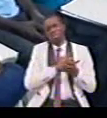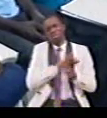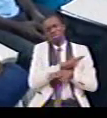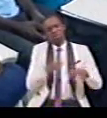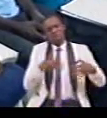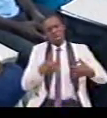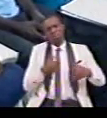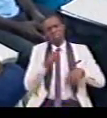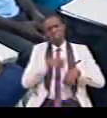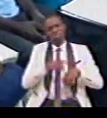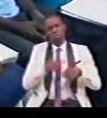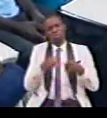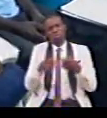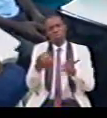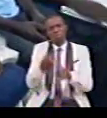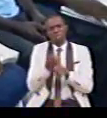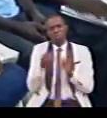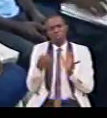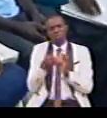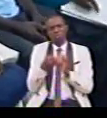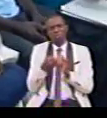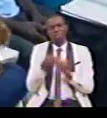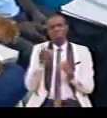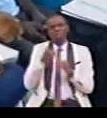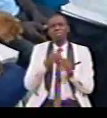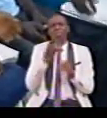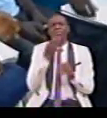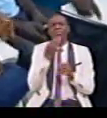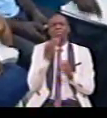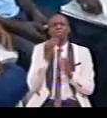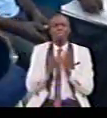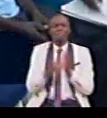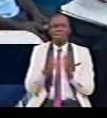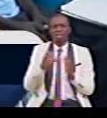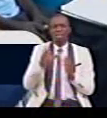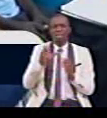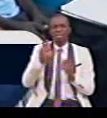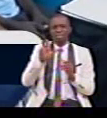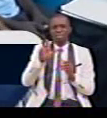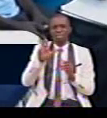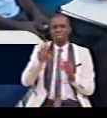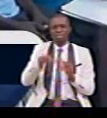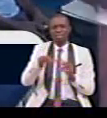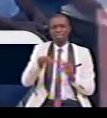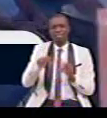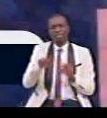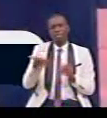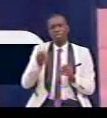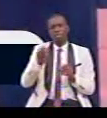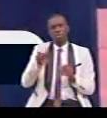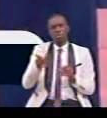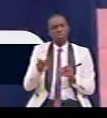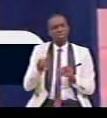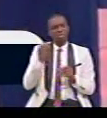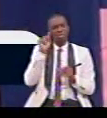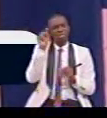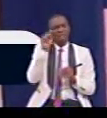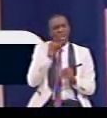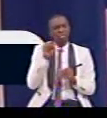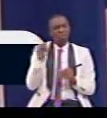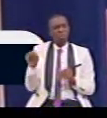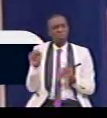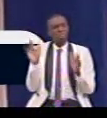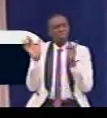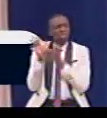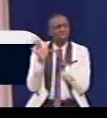hey look at her job 13 Hebrews chapter 13 verse 12 Hebrews 13 wherefore Jesus also